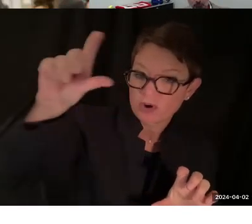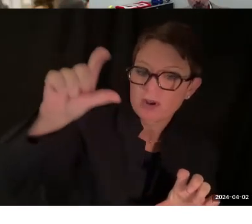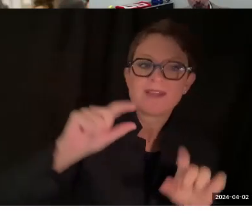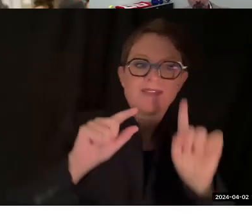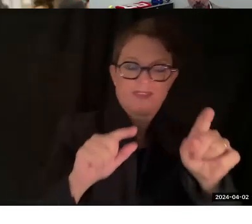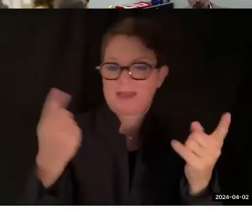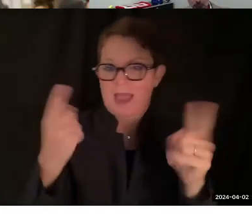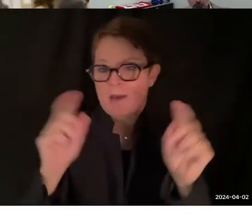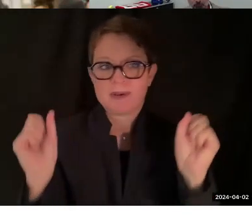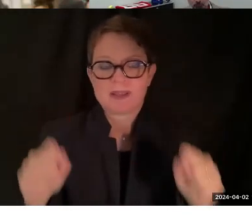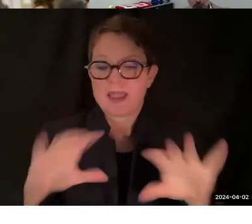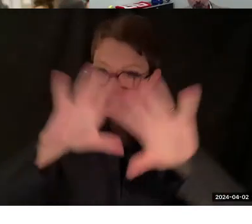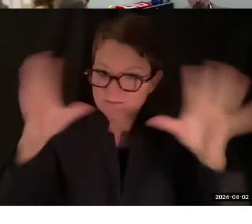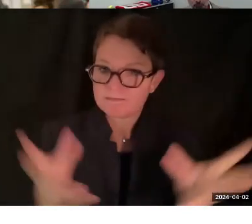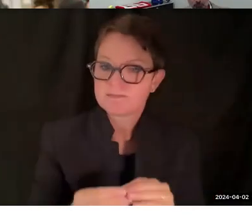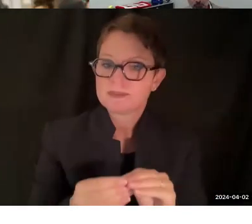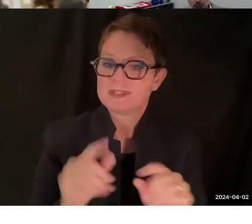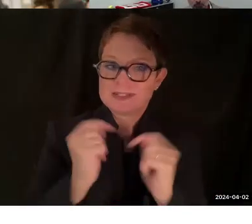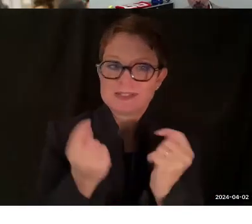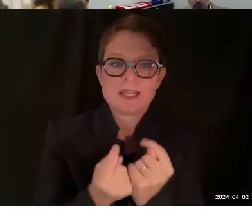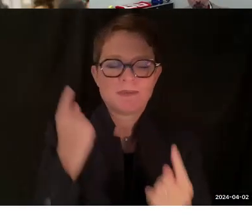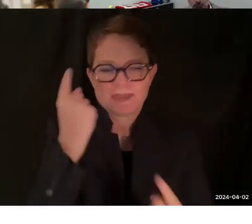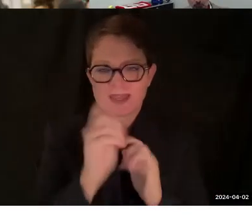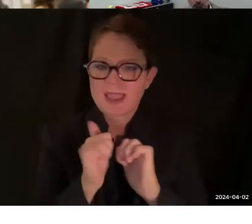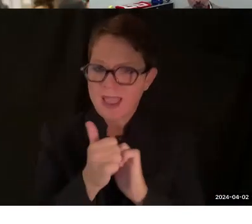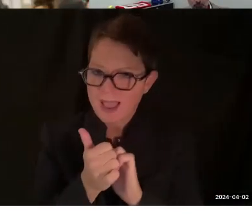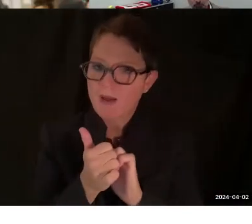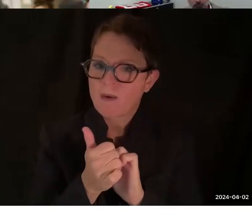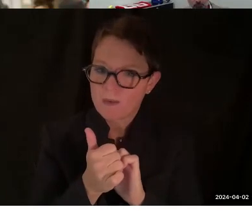the collective team had were thinking about how do you